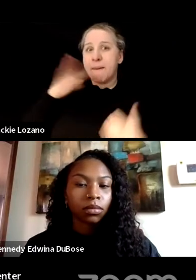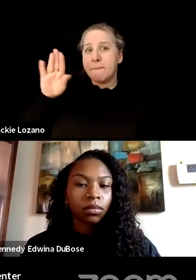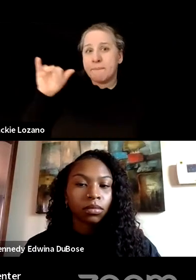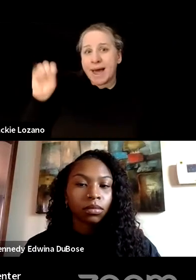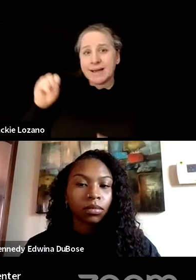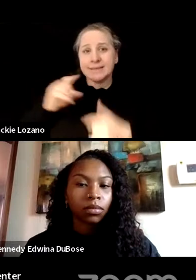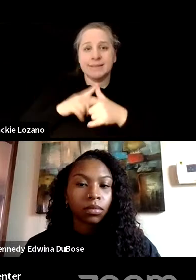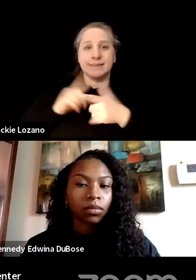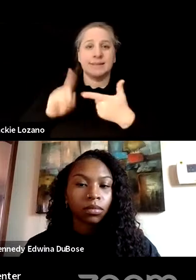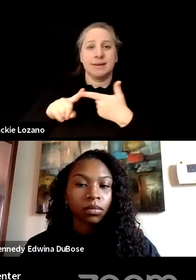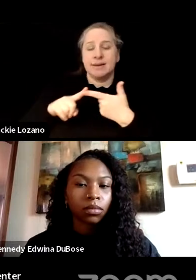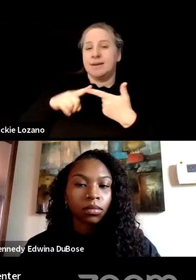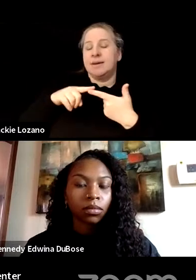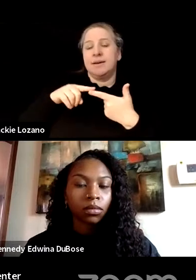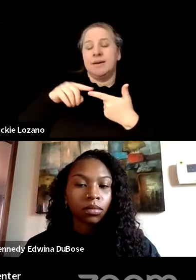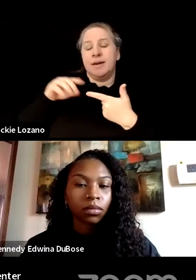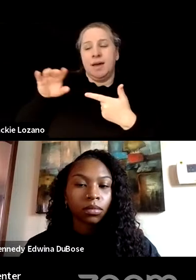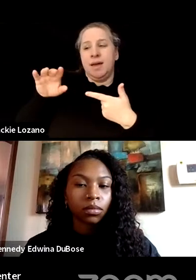then last, mistrust,